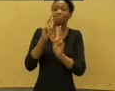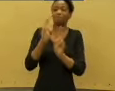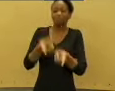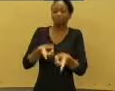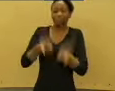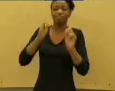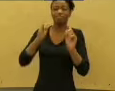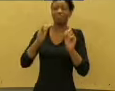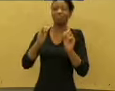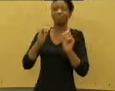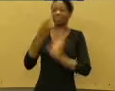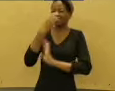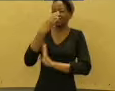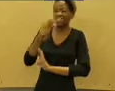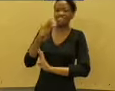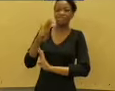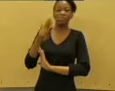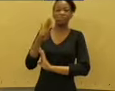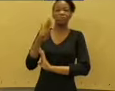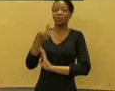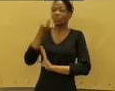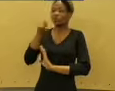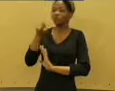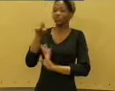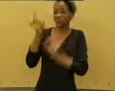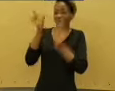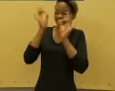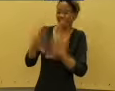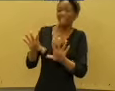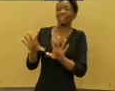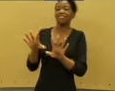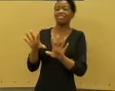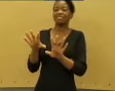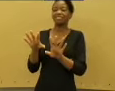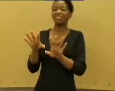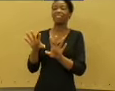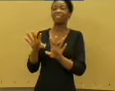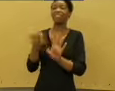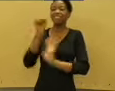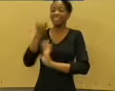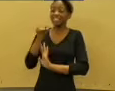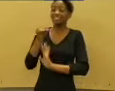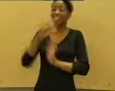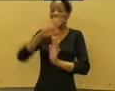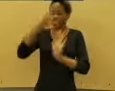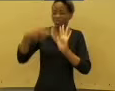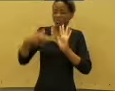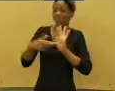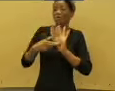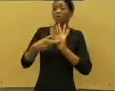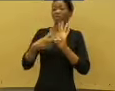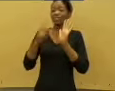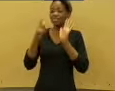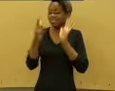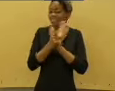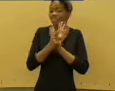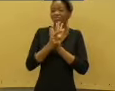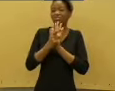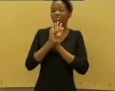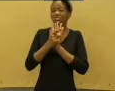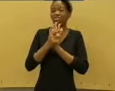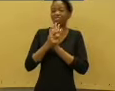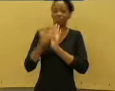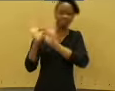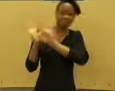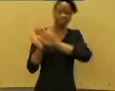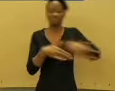to be like the person is homophobic almost minimizes the role of the institution in regulating that person's behavior as they perform